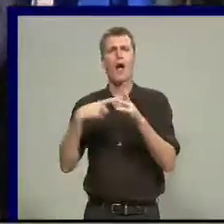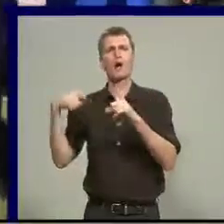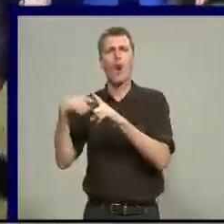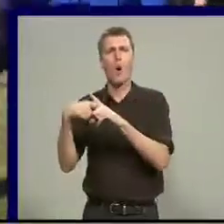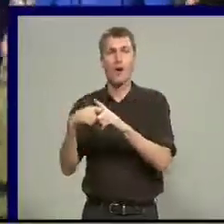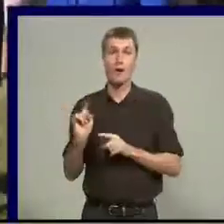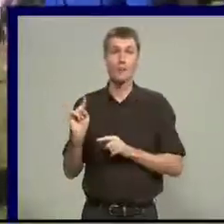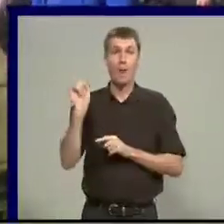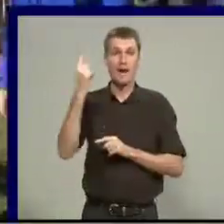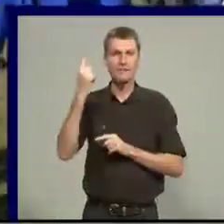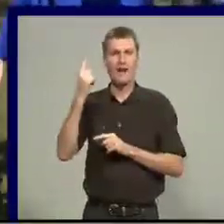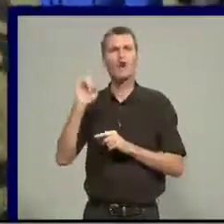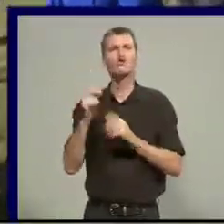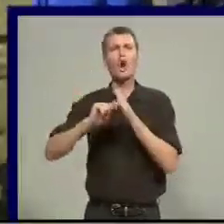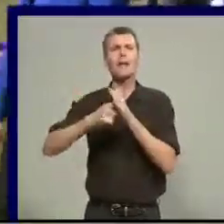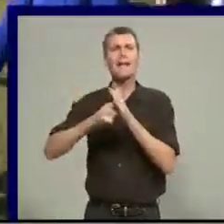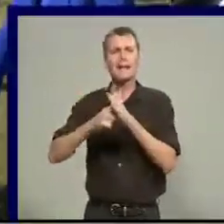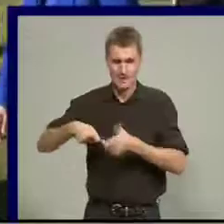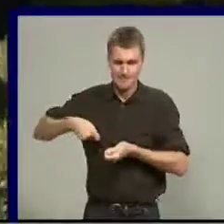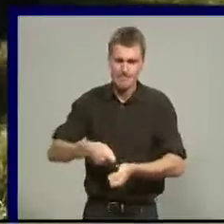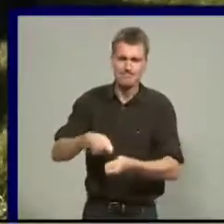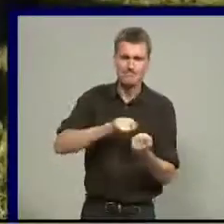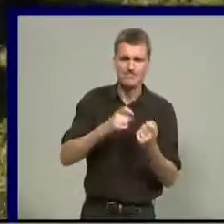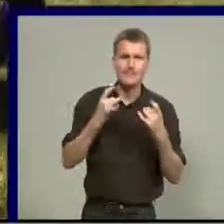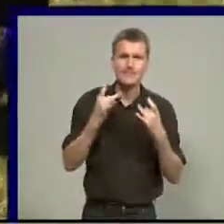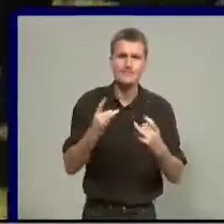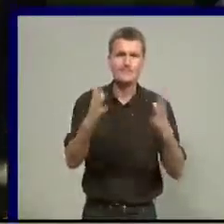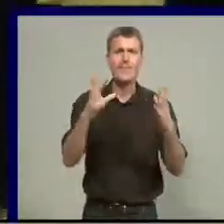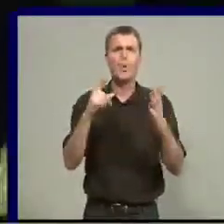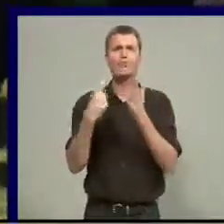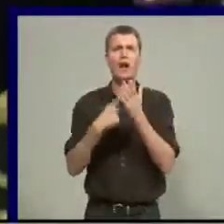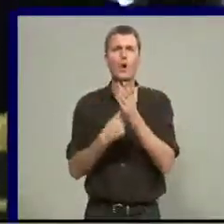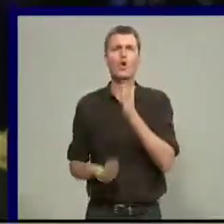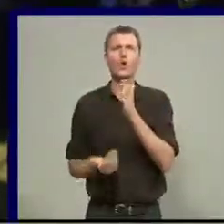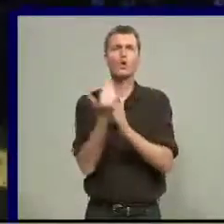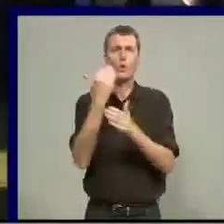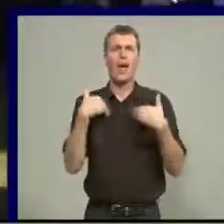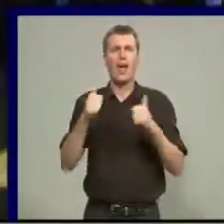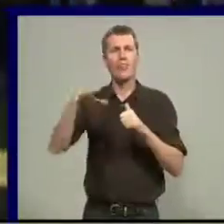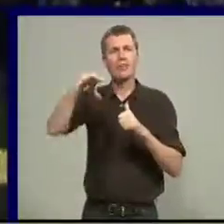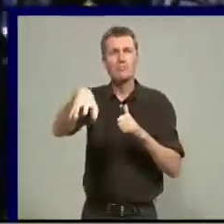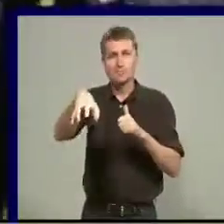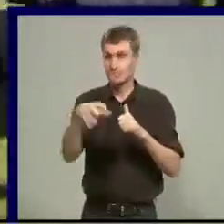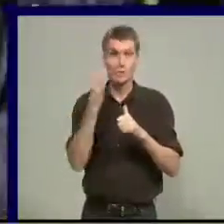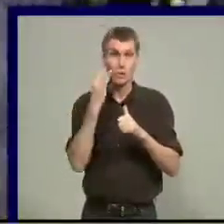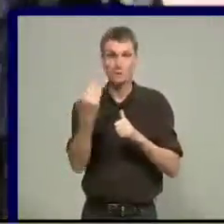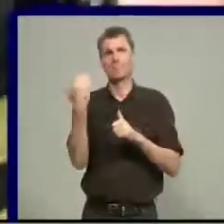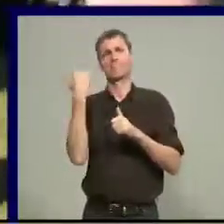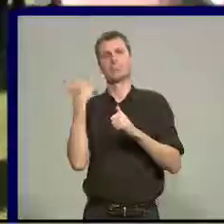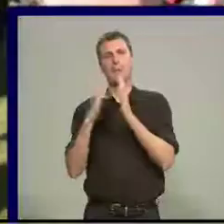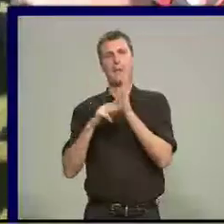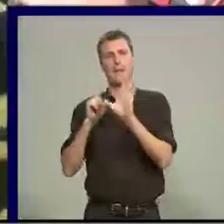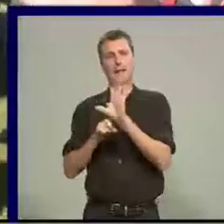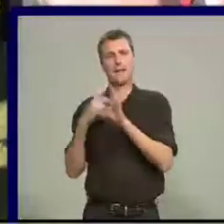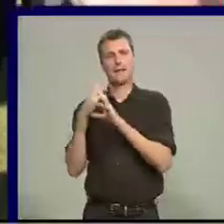Minister John Key turned the sod on Rangiora's new health precinct in North Canterbury at the end of May. The government